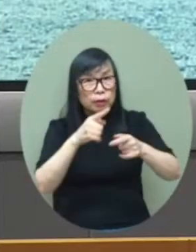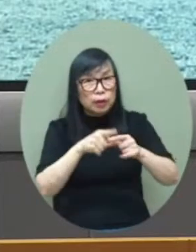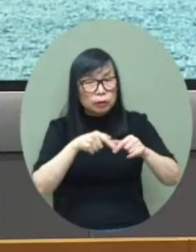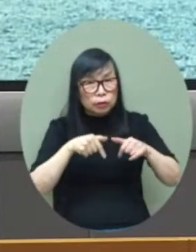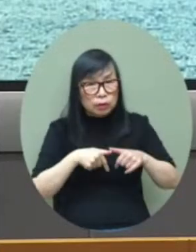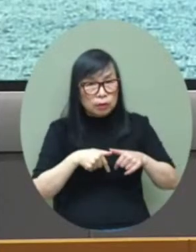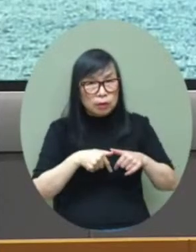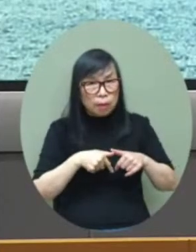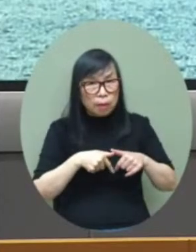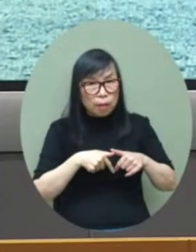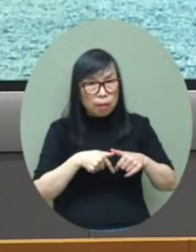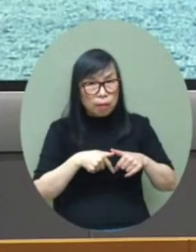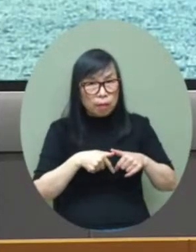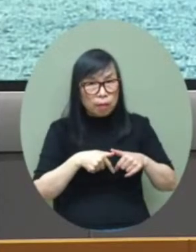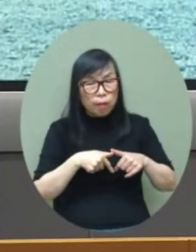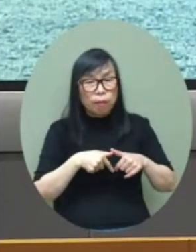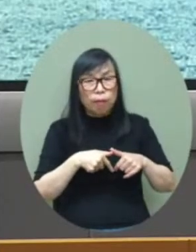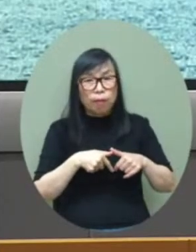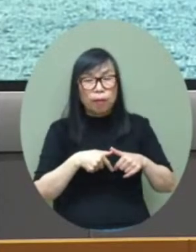You mentioned the